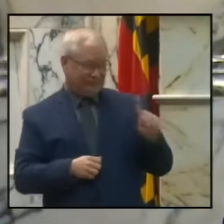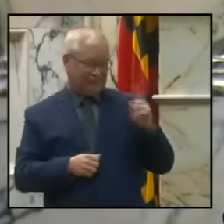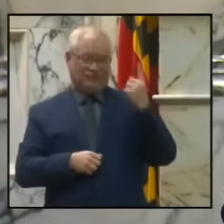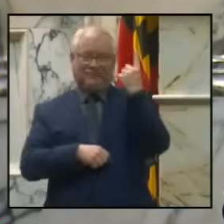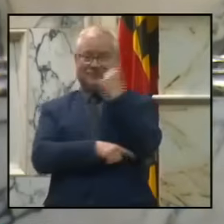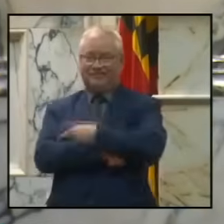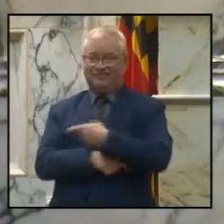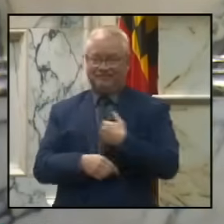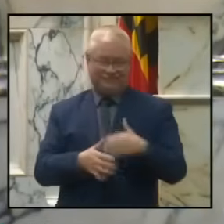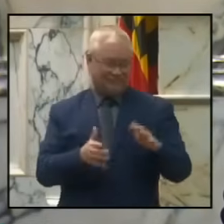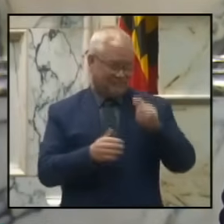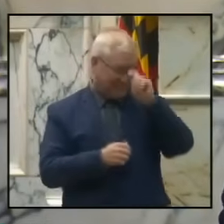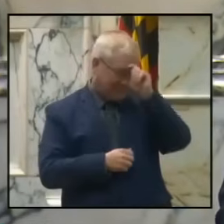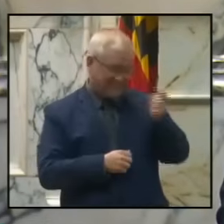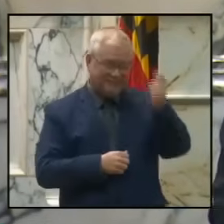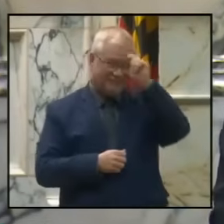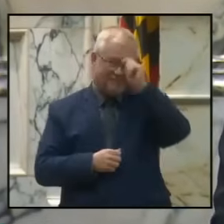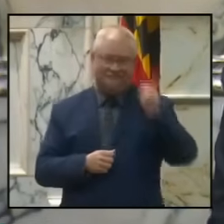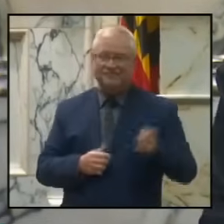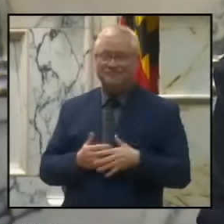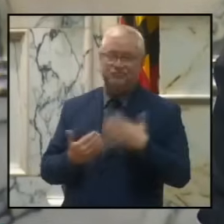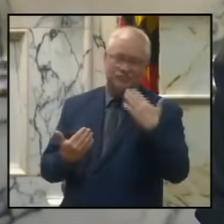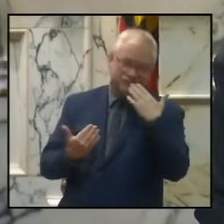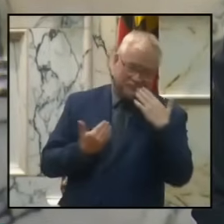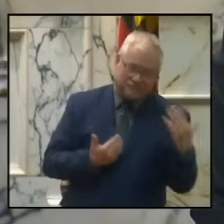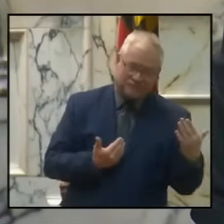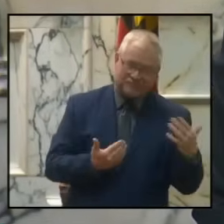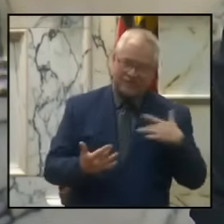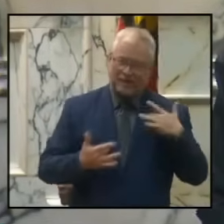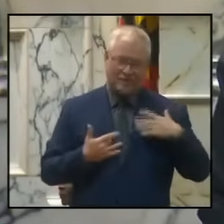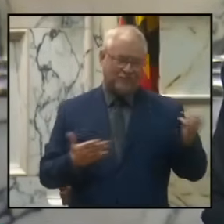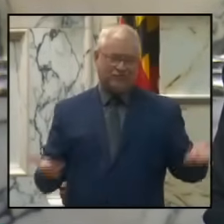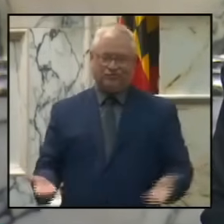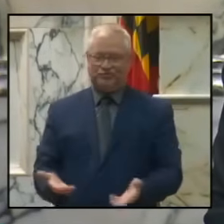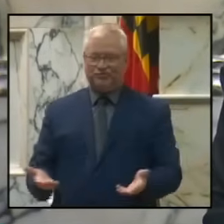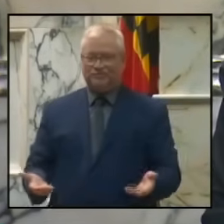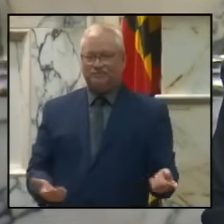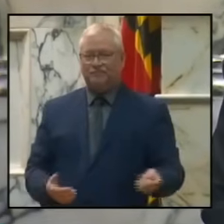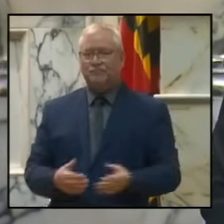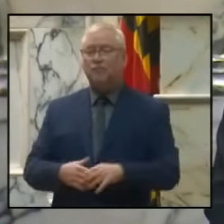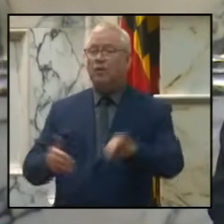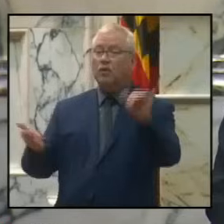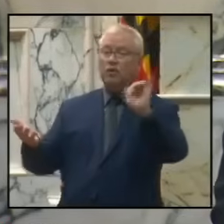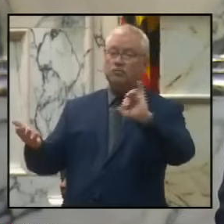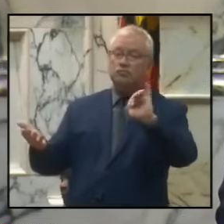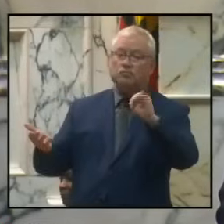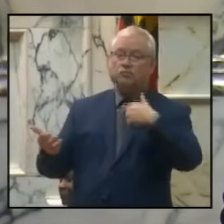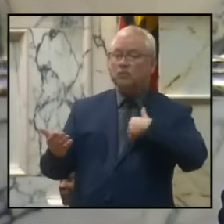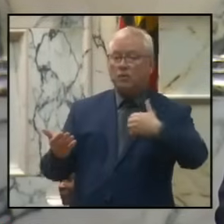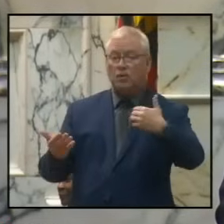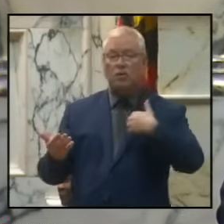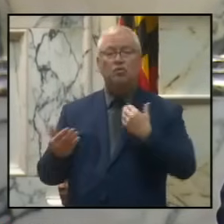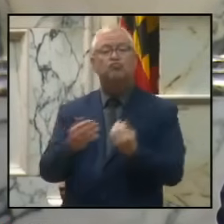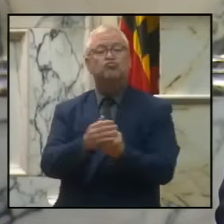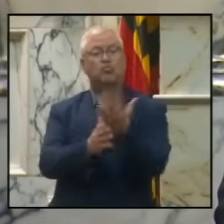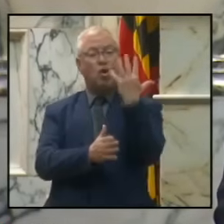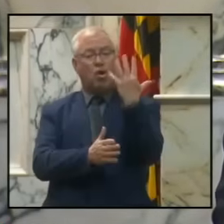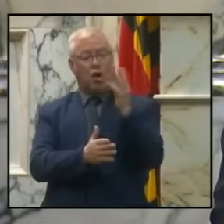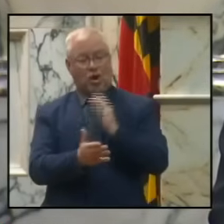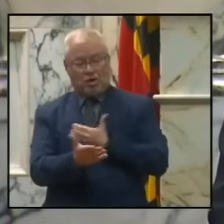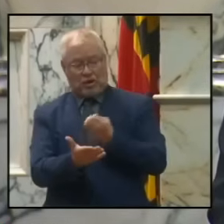But thank you, and we're excited to have you on board. And also, as we grow our economy, we